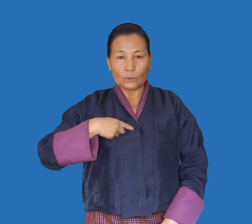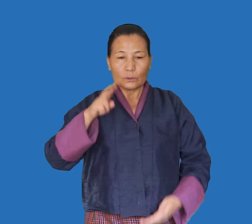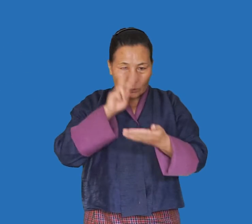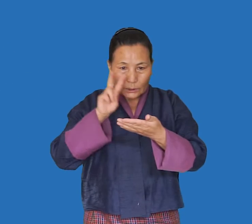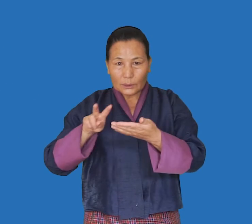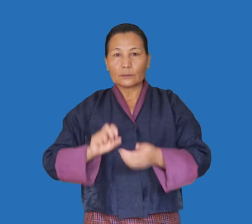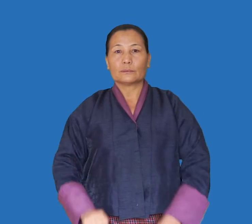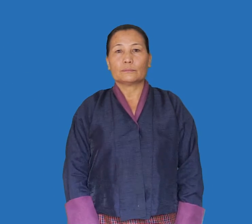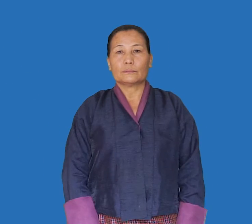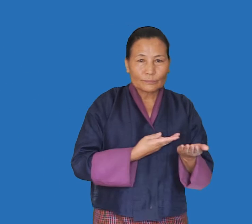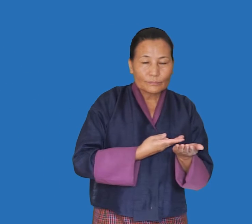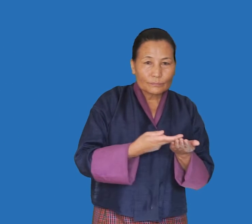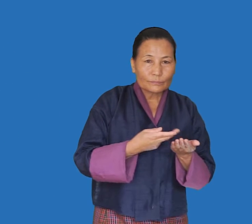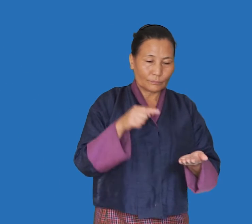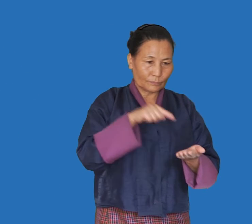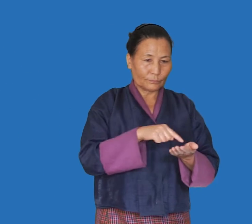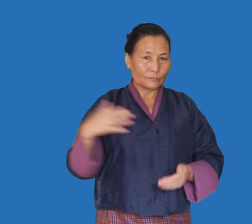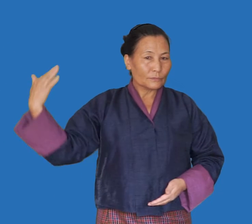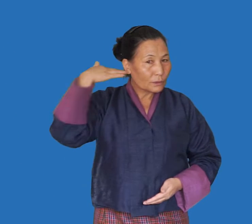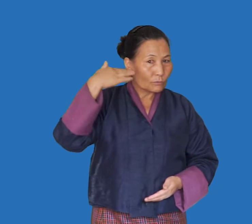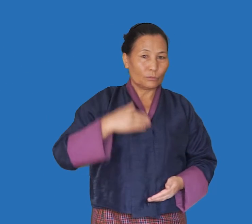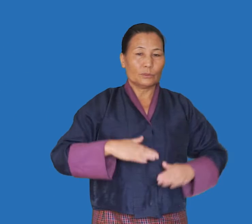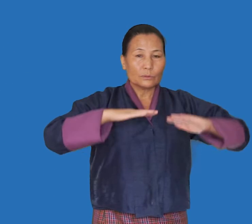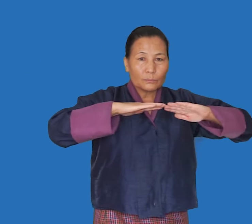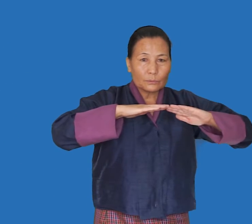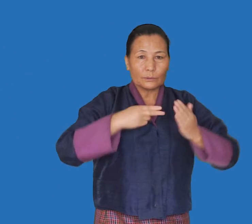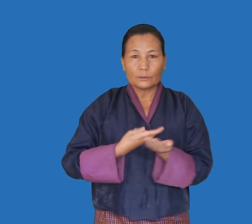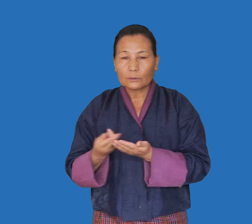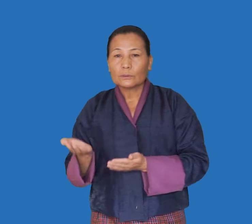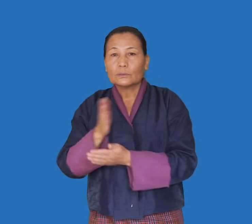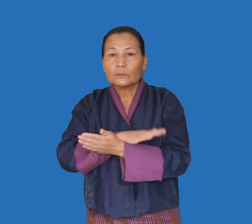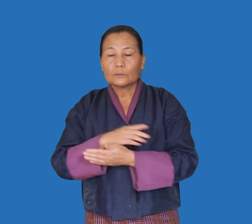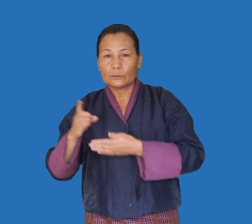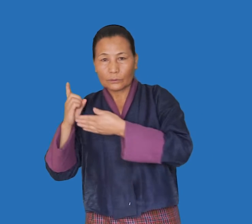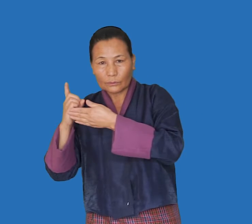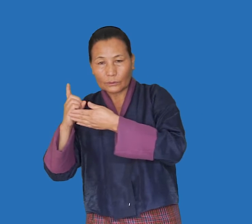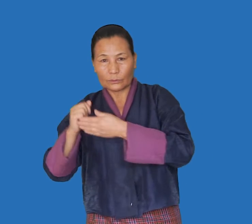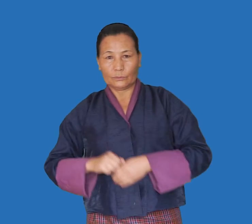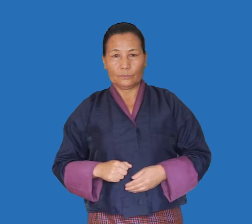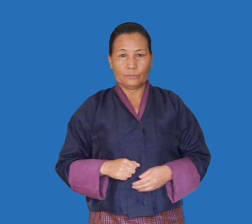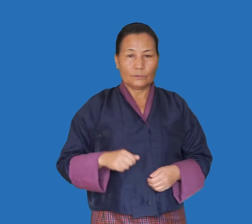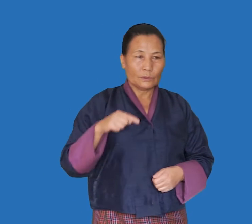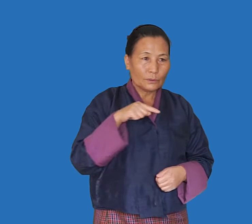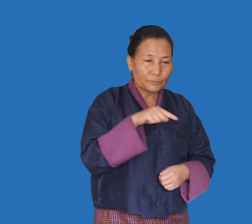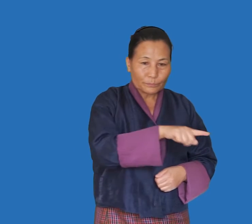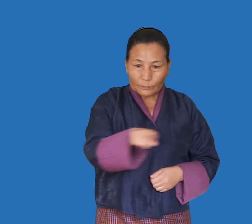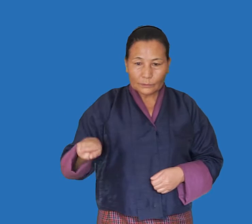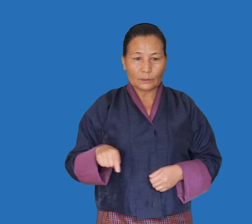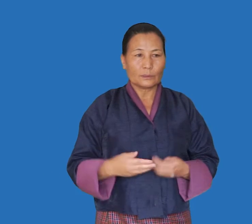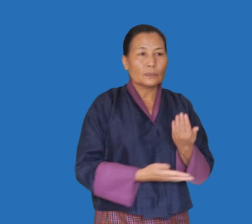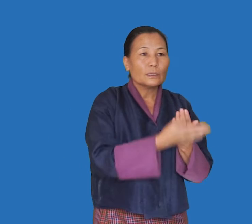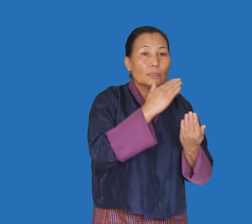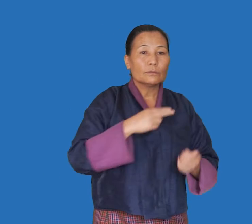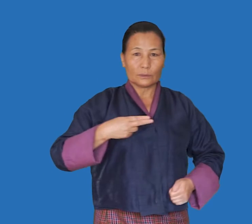believable or not. Sources and outlets that produce news, example,